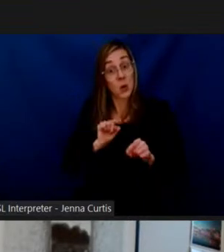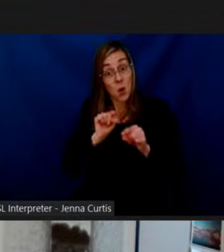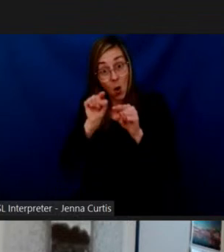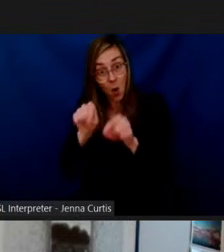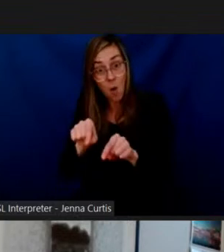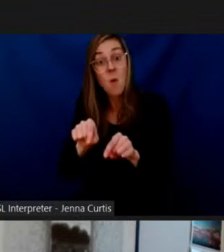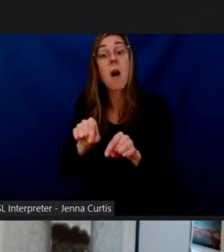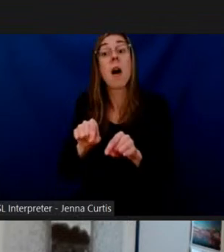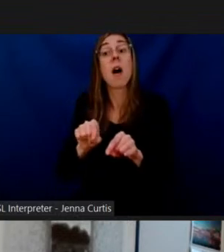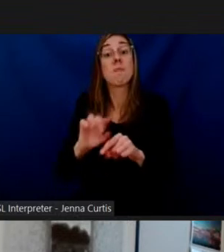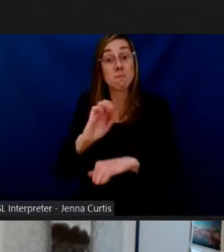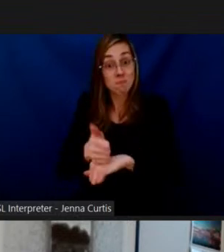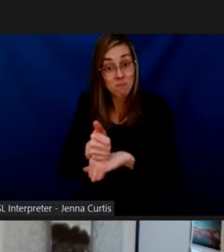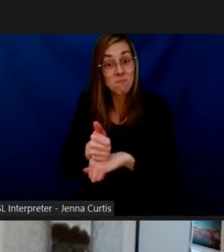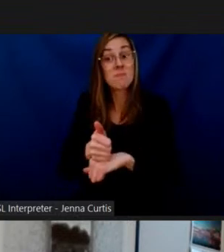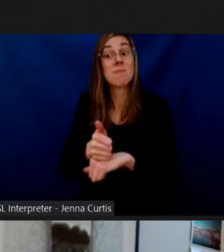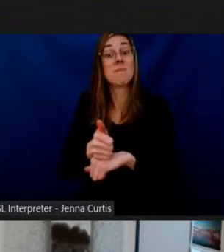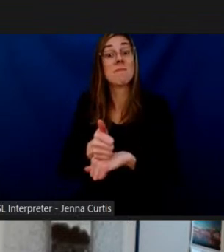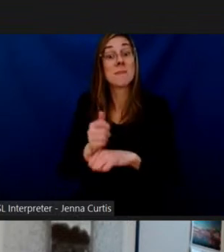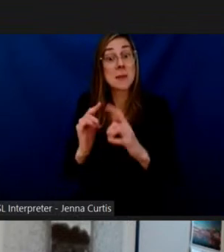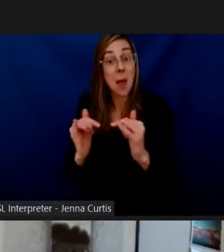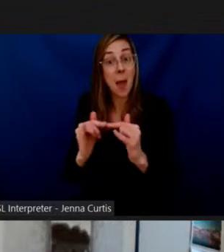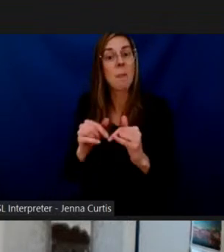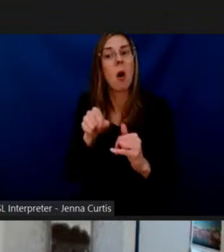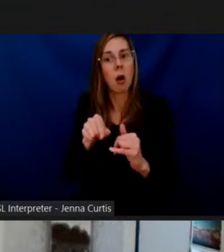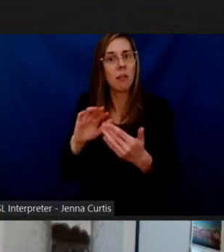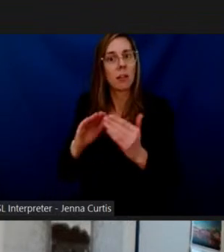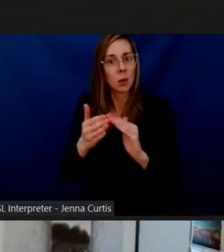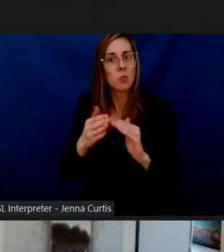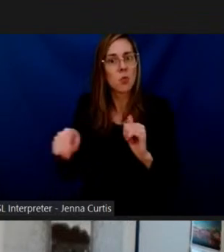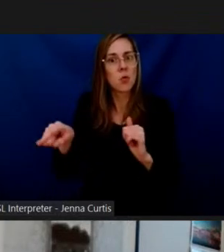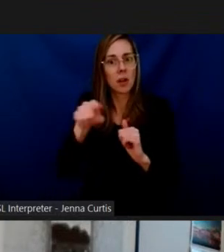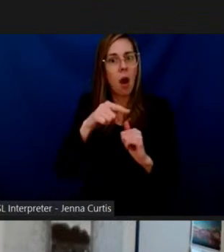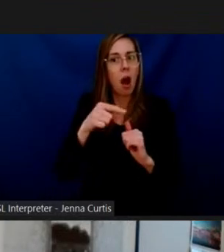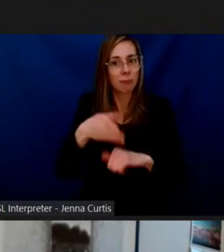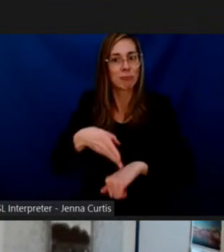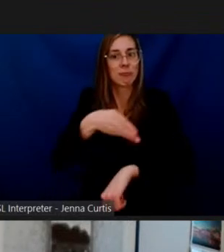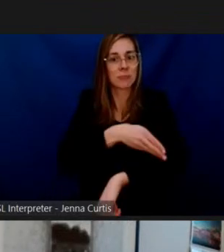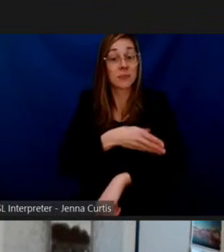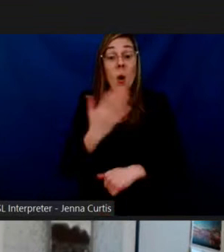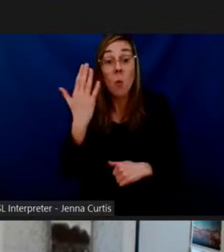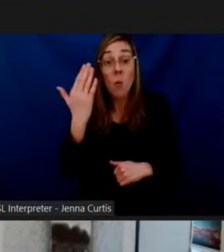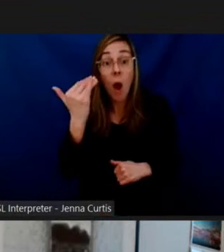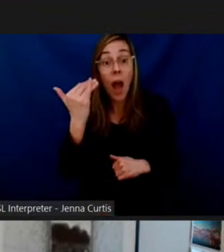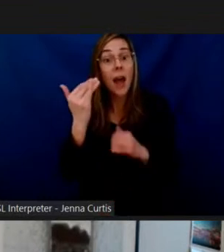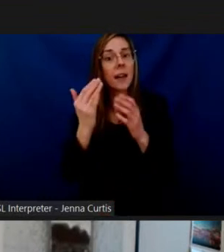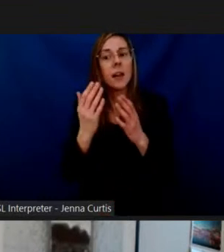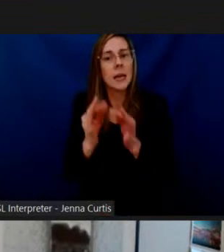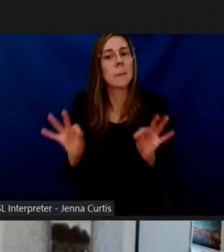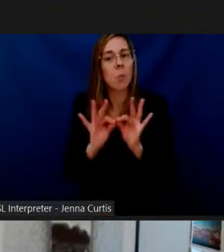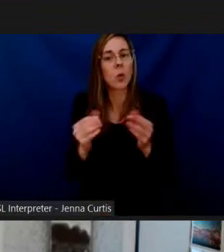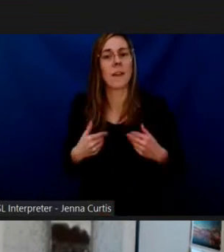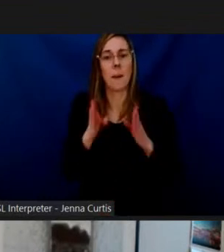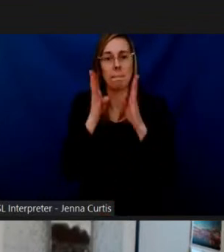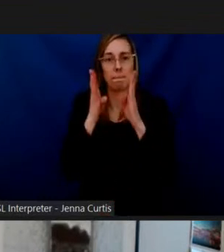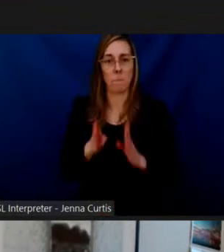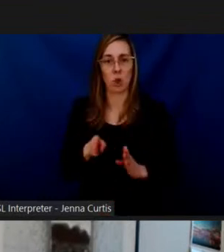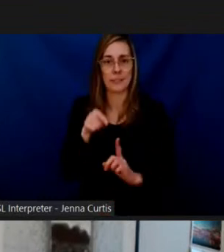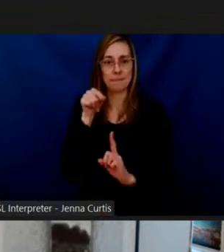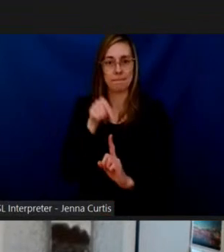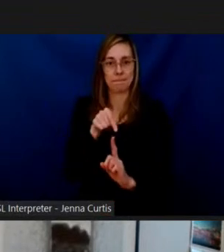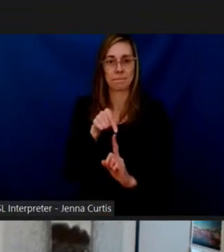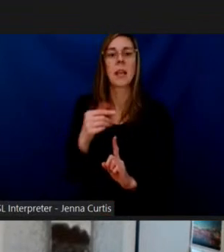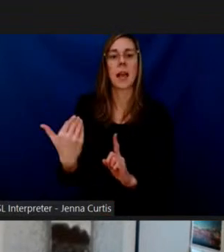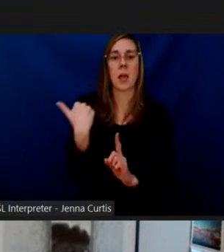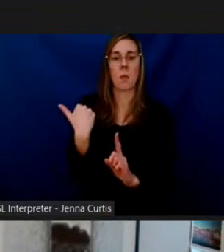better. And I think the difference is you have a person that's accountable, right? That you can call and say, I need to have